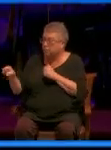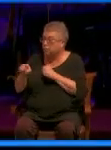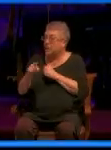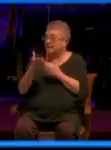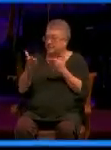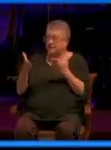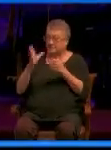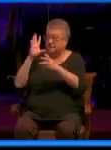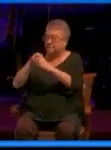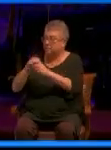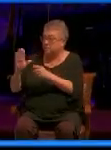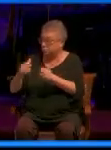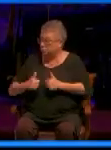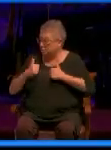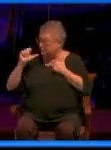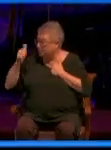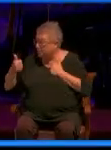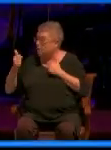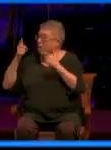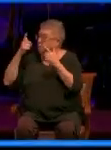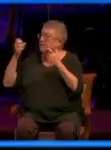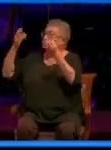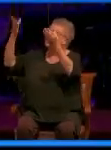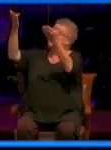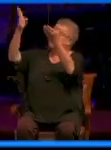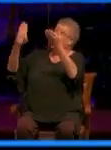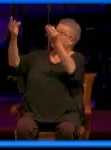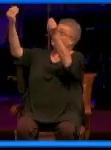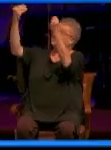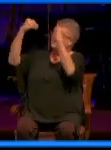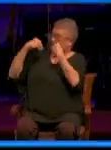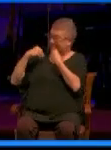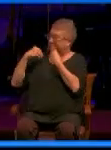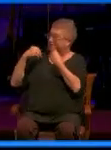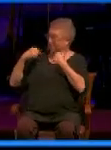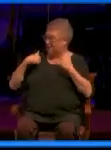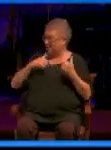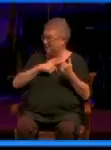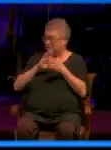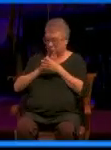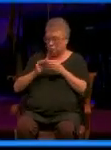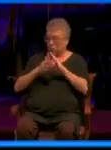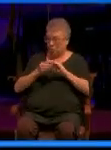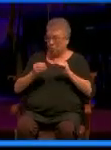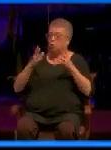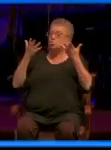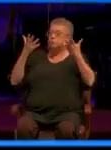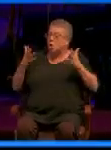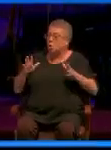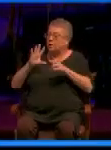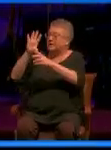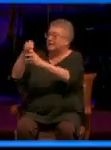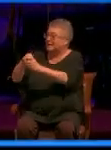face tomorrow because it is given to us from the God who's already in tomorrow